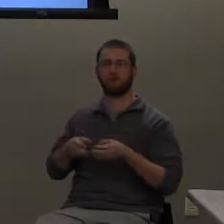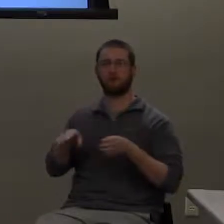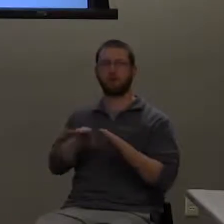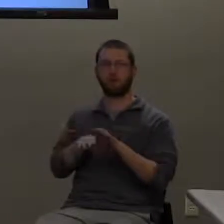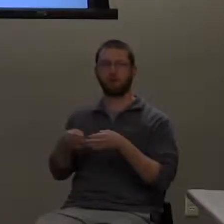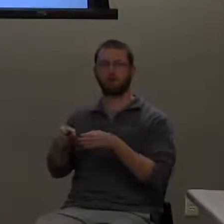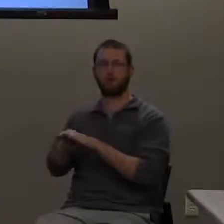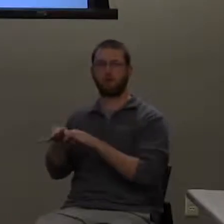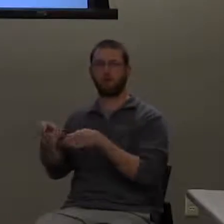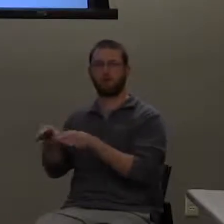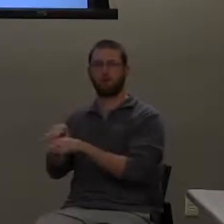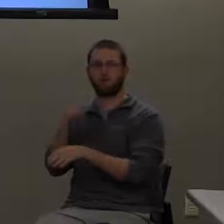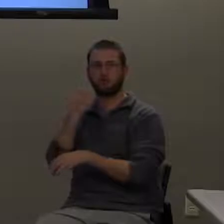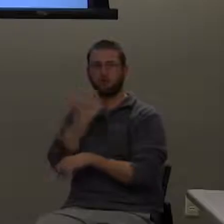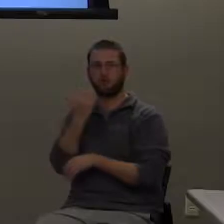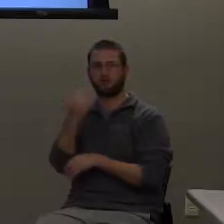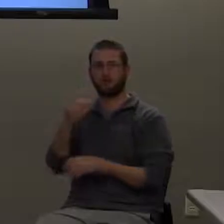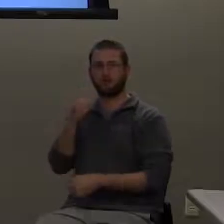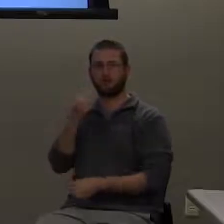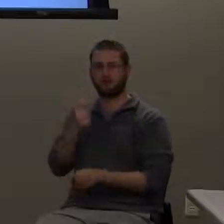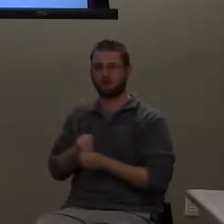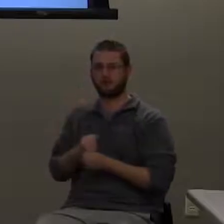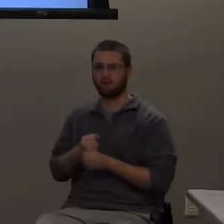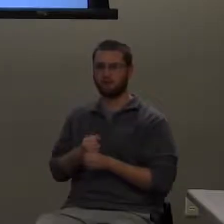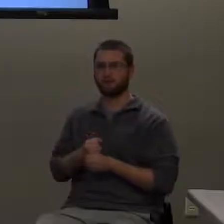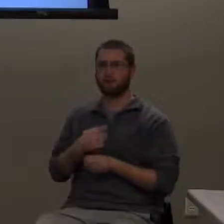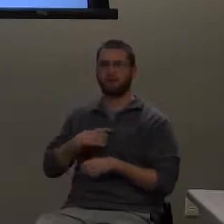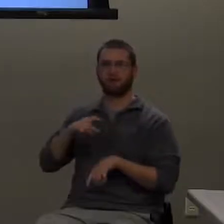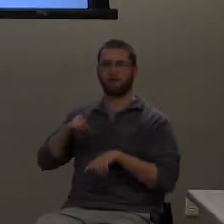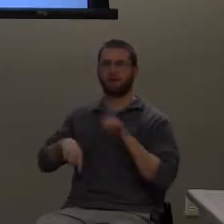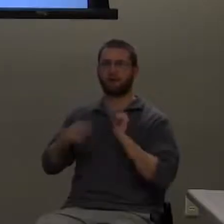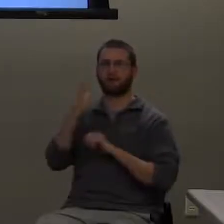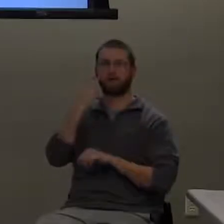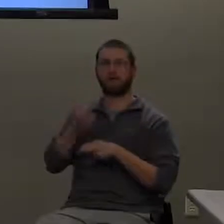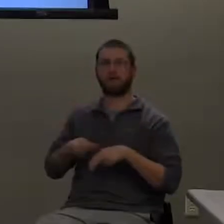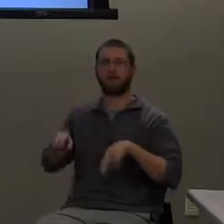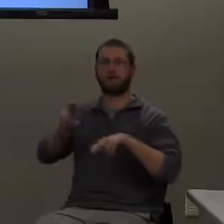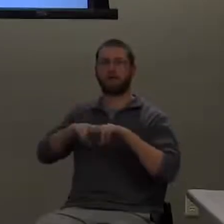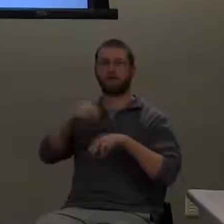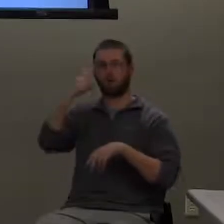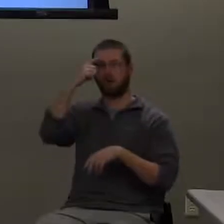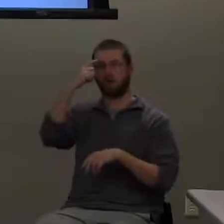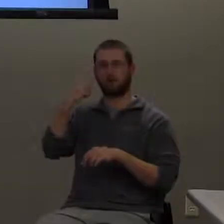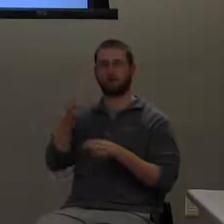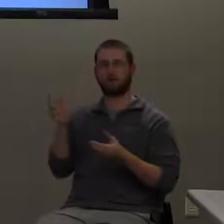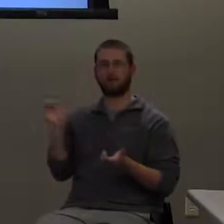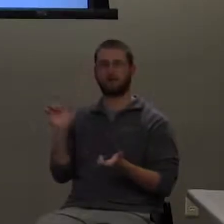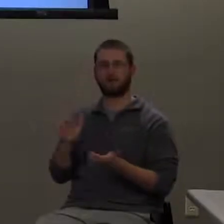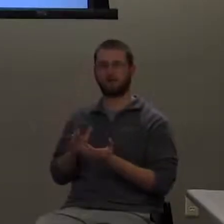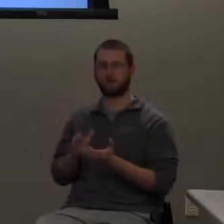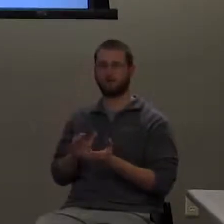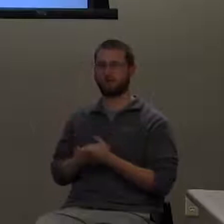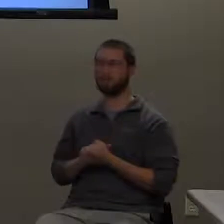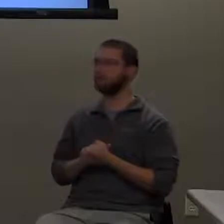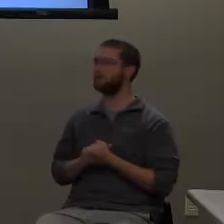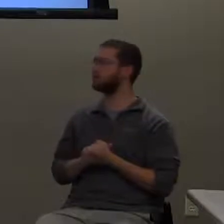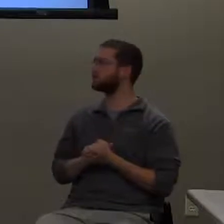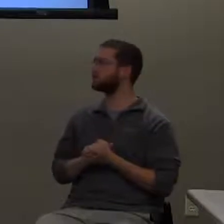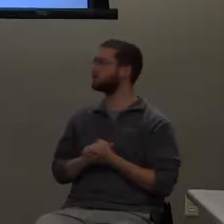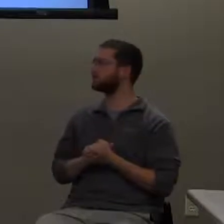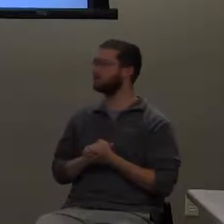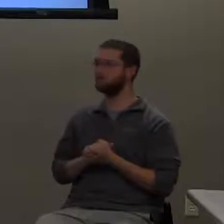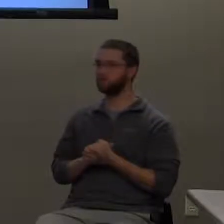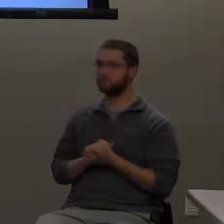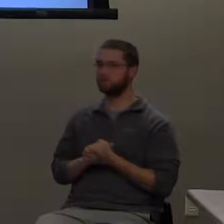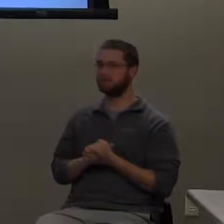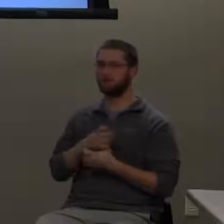plants close, and a lot of times it's happened. I can see this increase. I figured it decreased more. The importance of